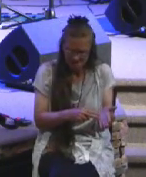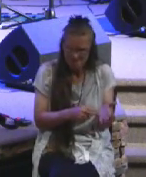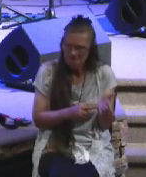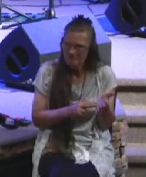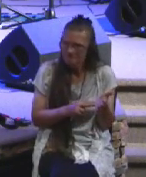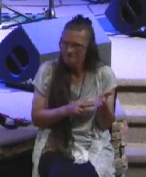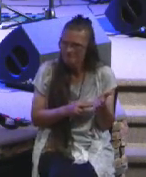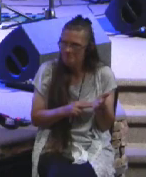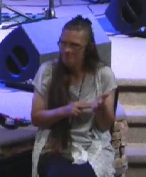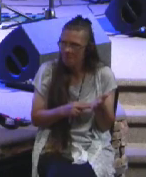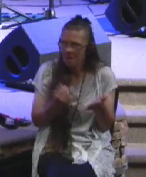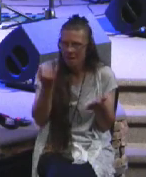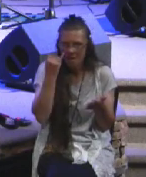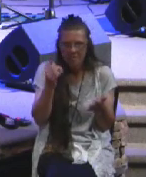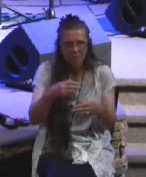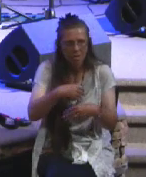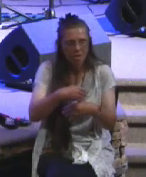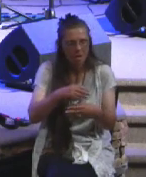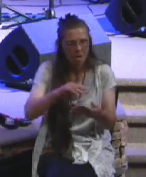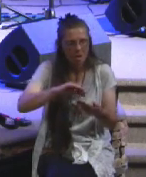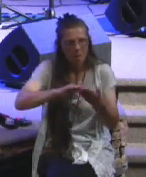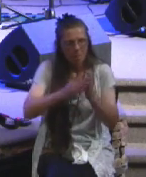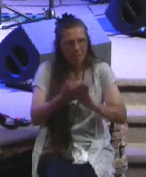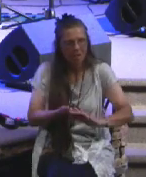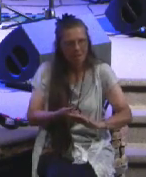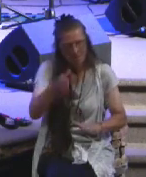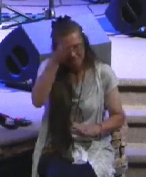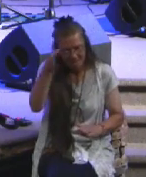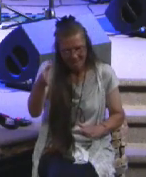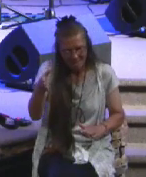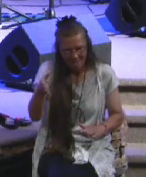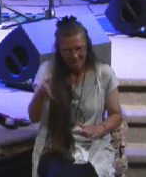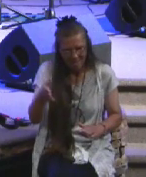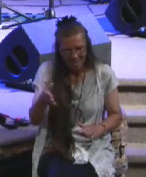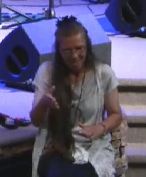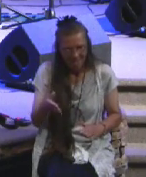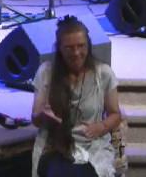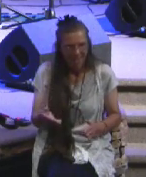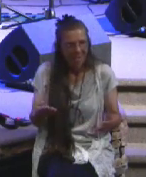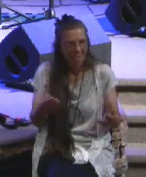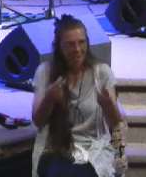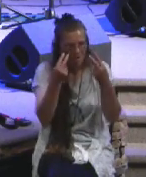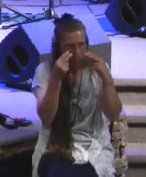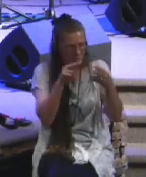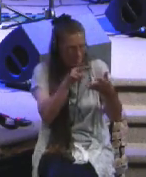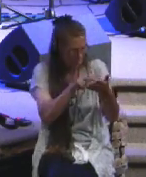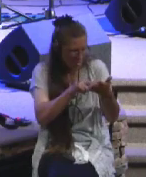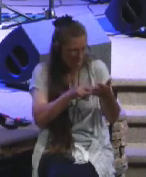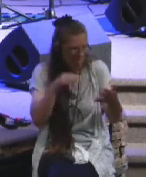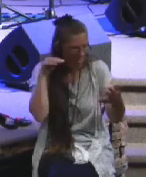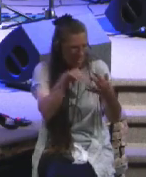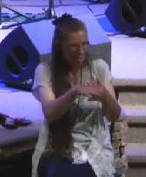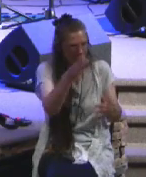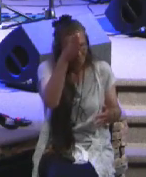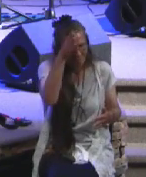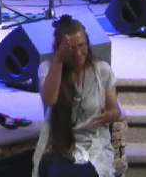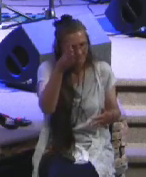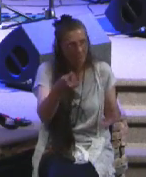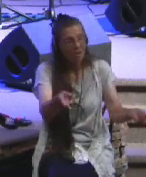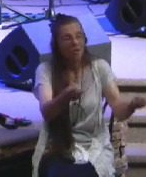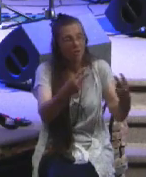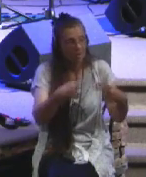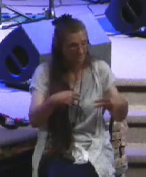characteristics. If you'll become a dad like that, weave those things into your fatherhood capabilities. I'm telling you, your kids are going to